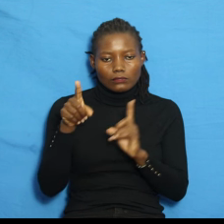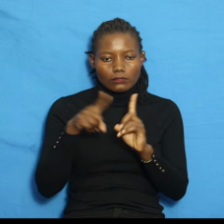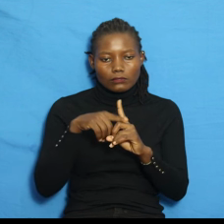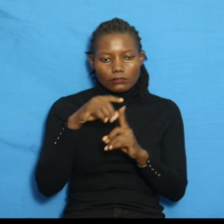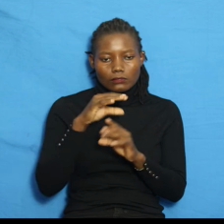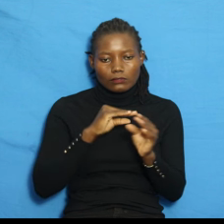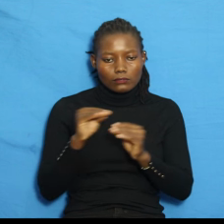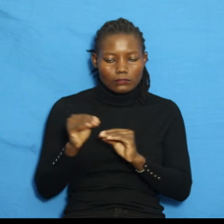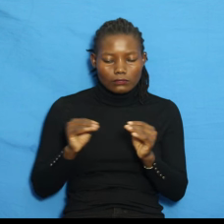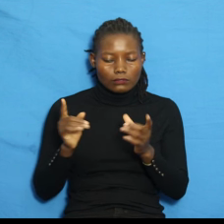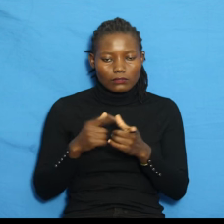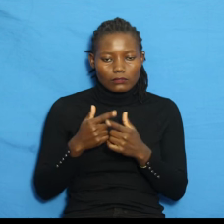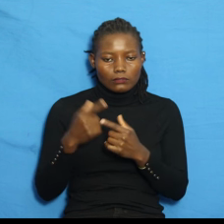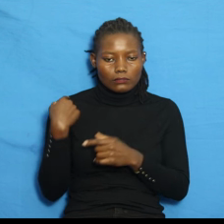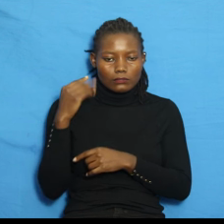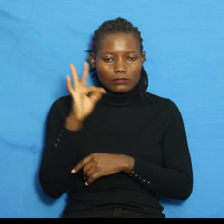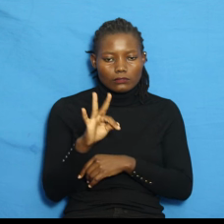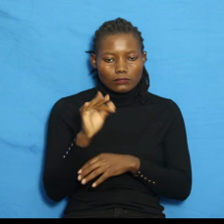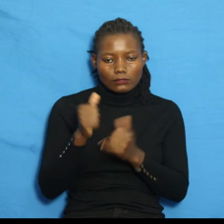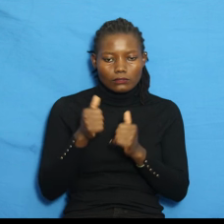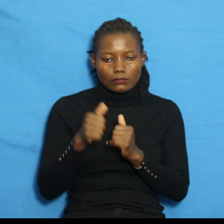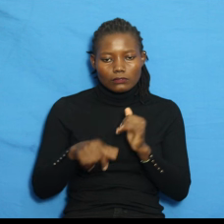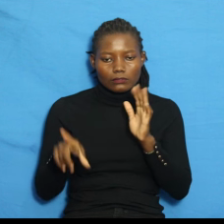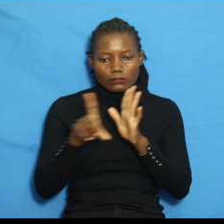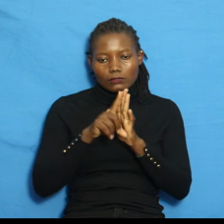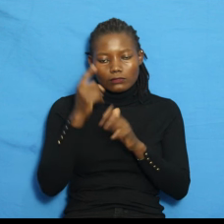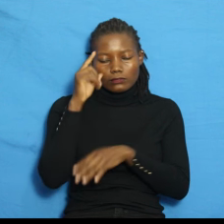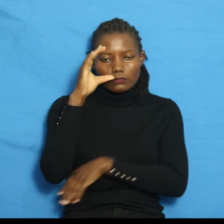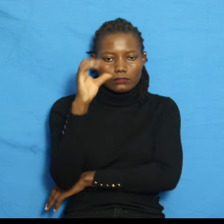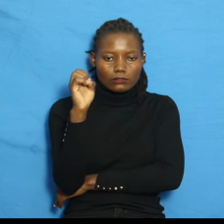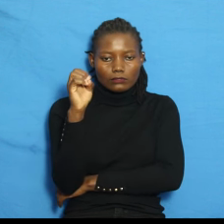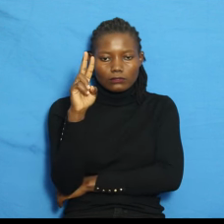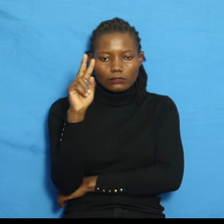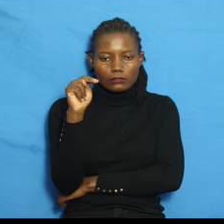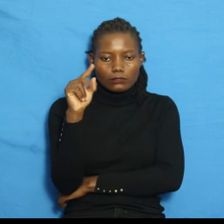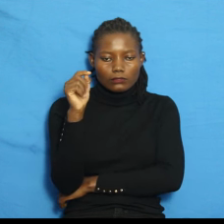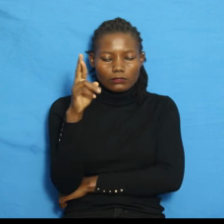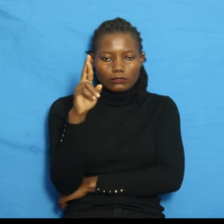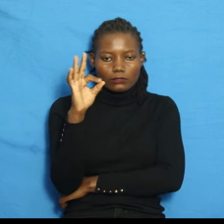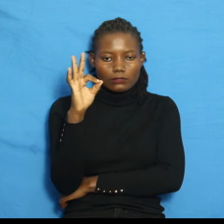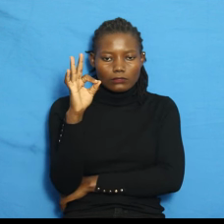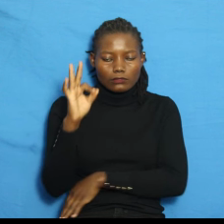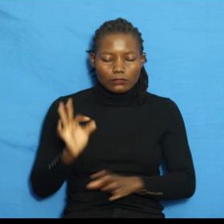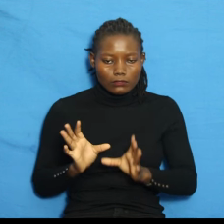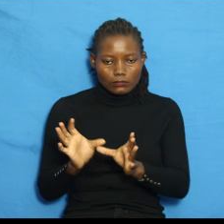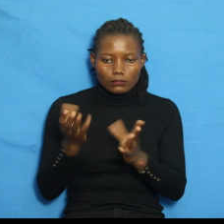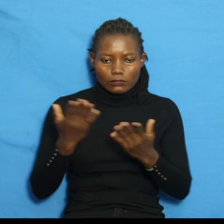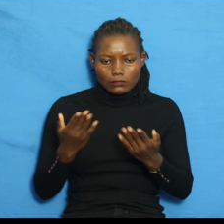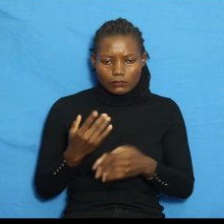acceleration. And then you've got the third law, which is called the law of